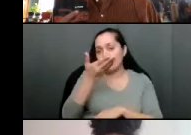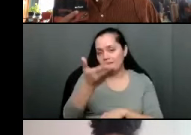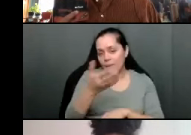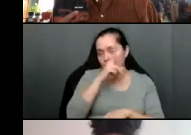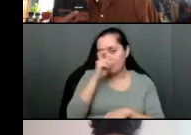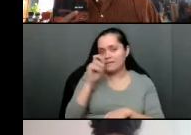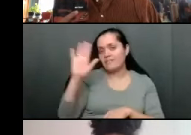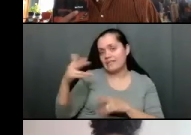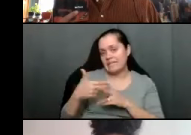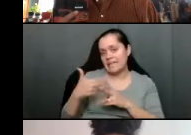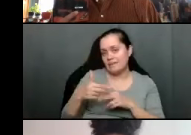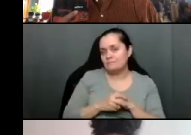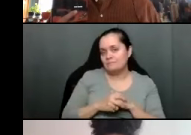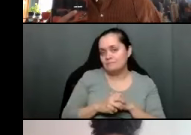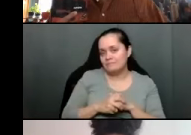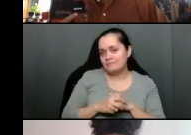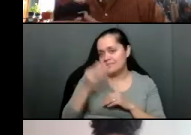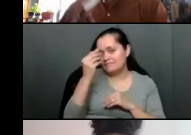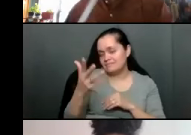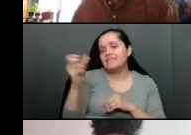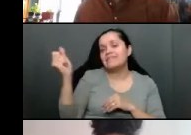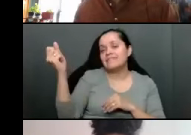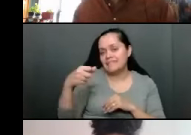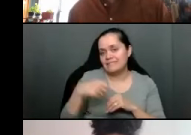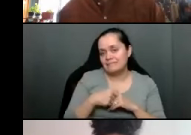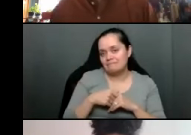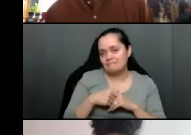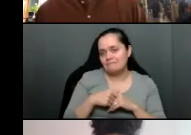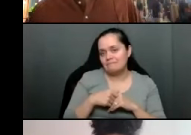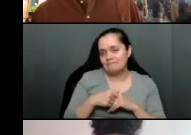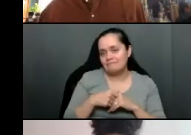because of that. So, yes.